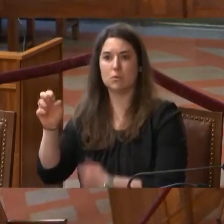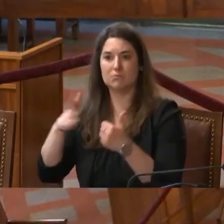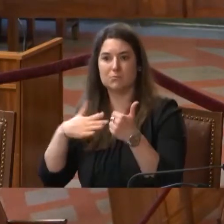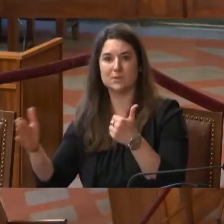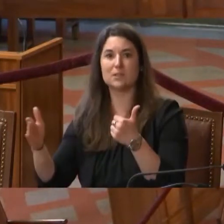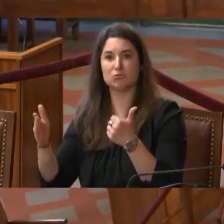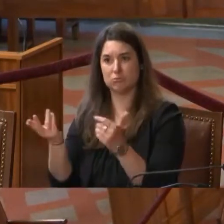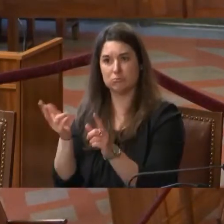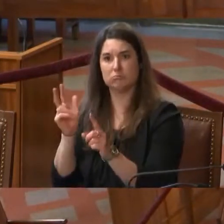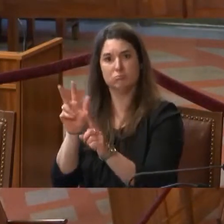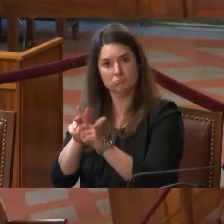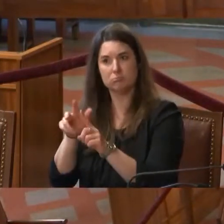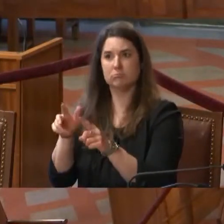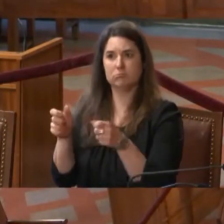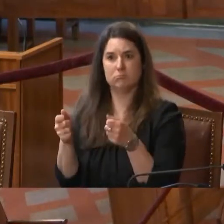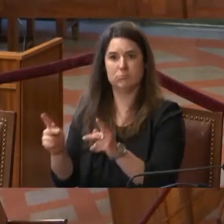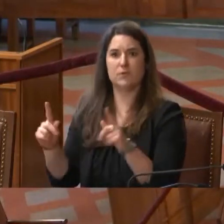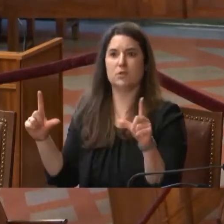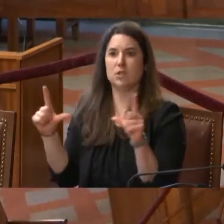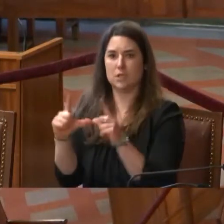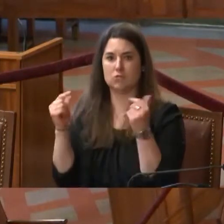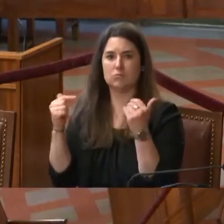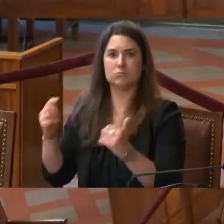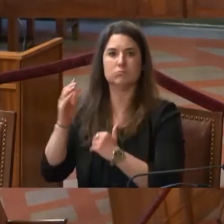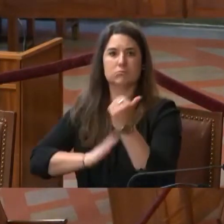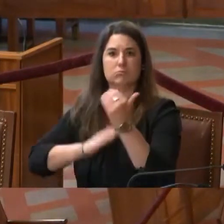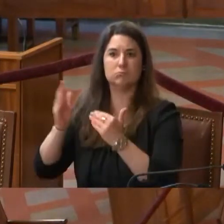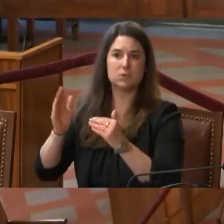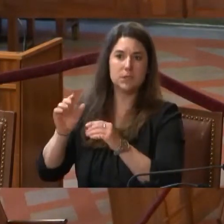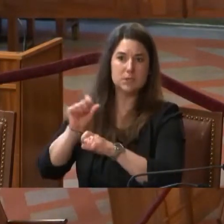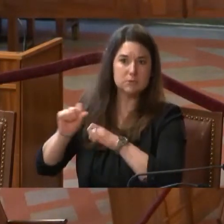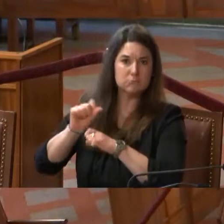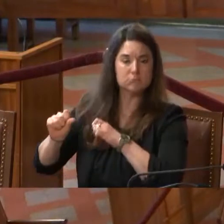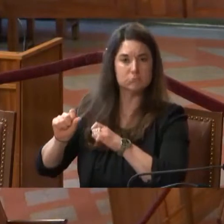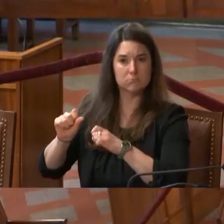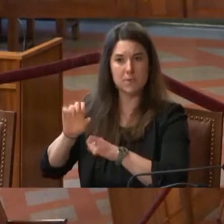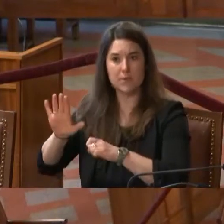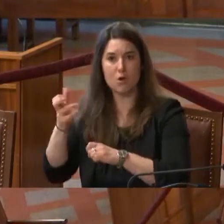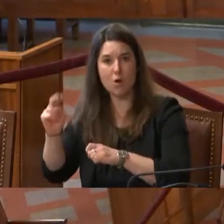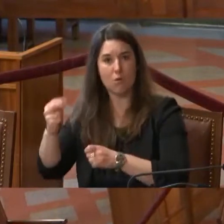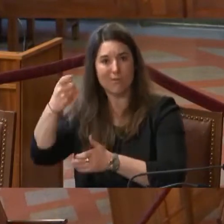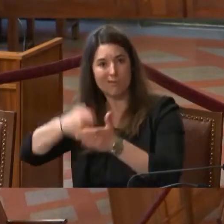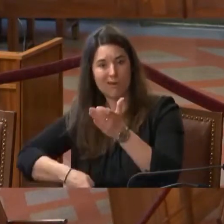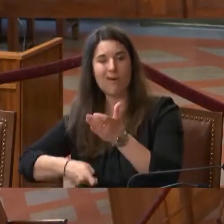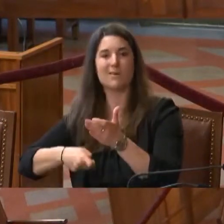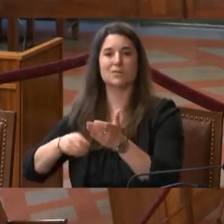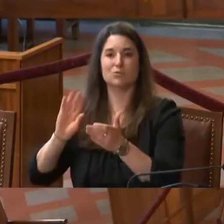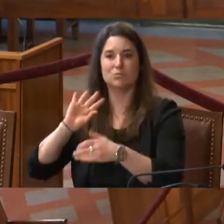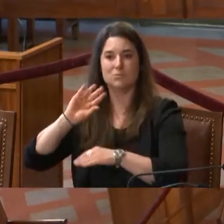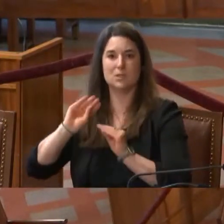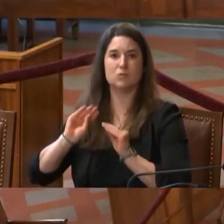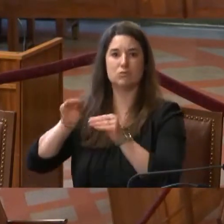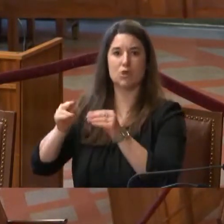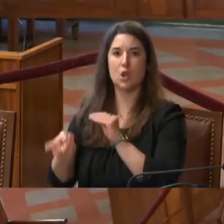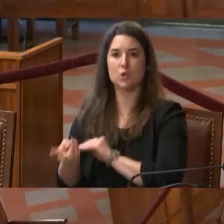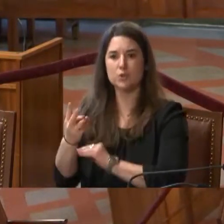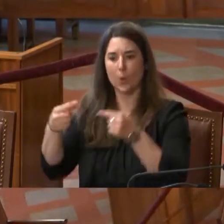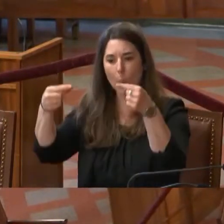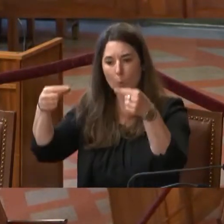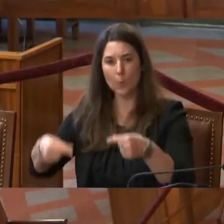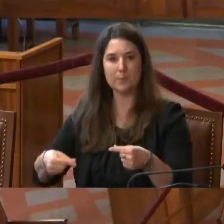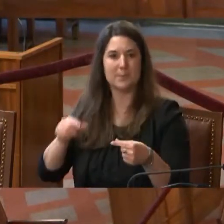assigns the privilege and license to construct, maintain, and use at their own cost and expense to install two slim